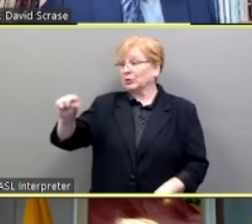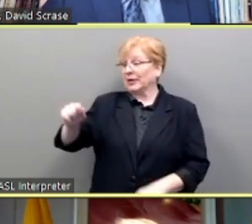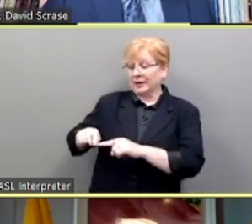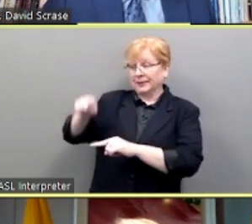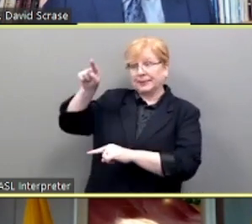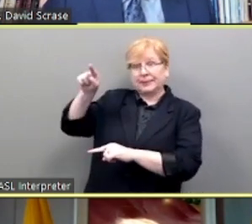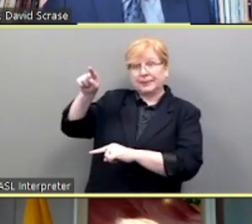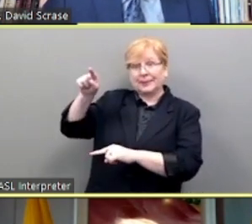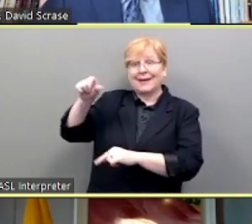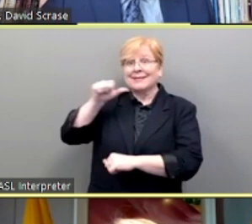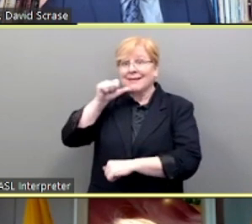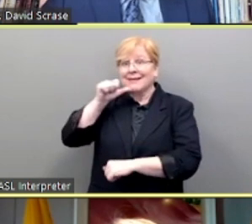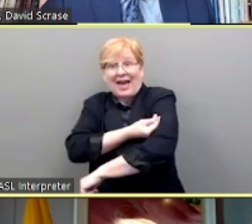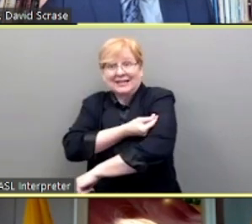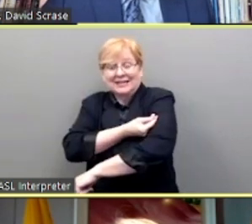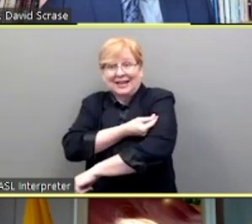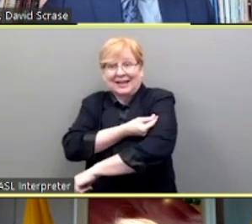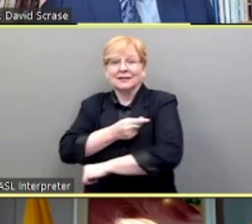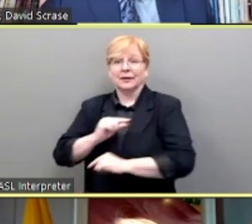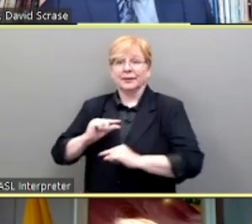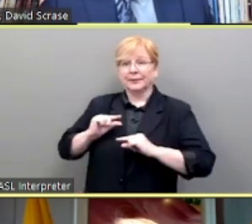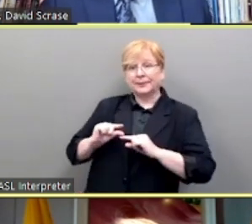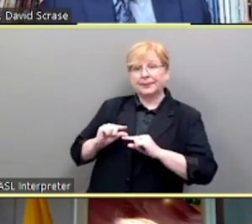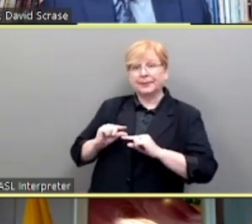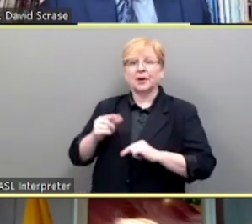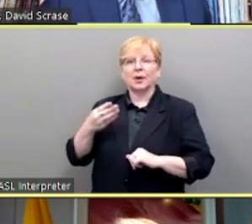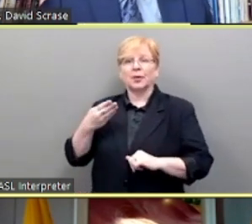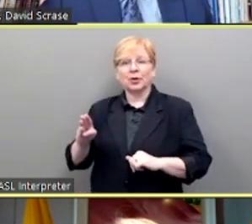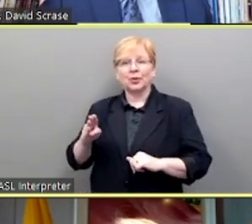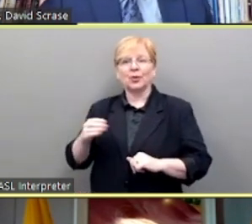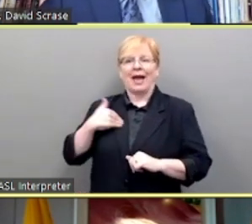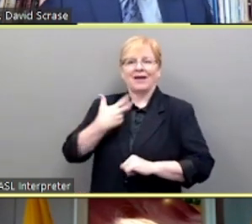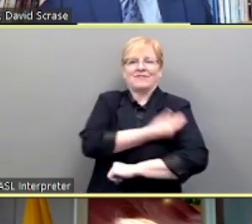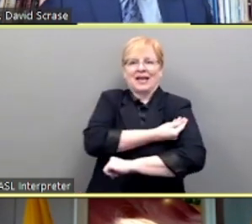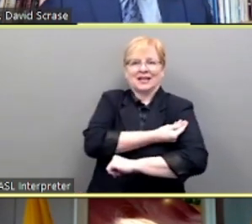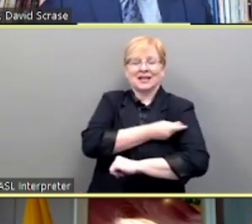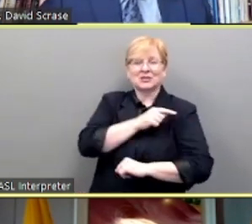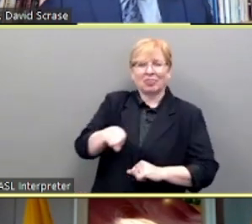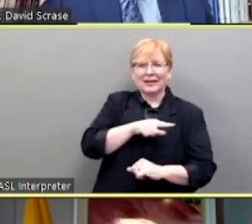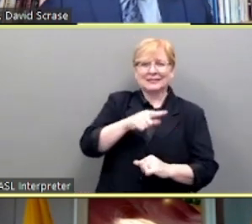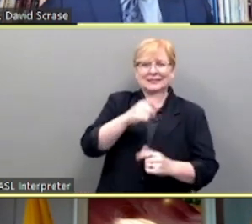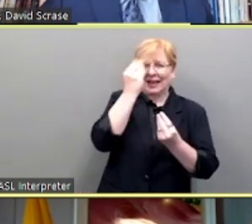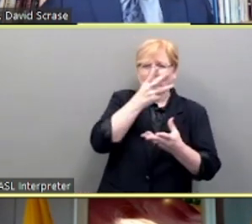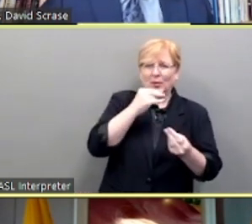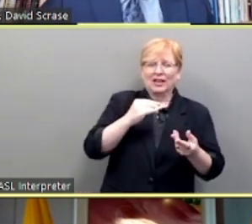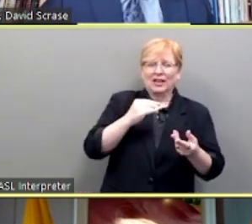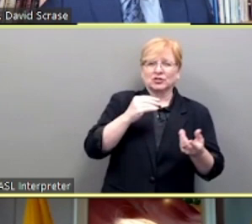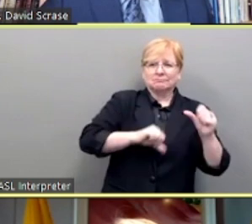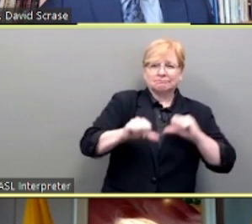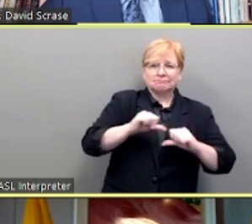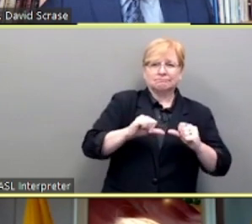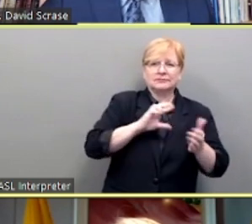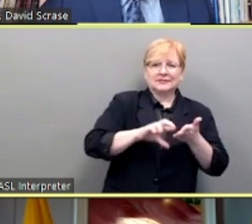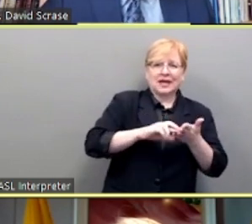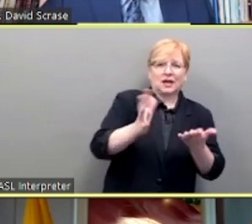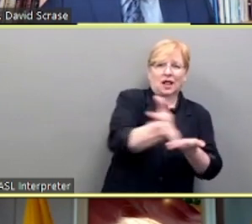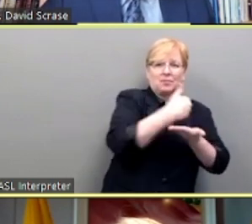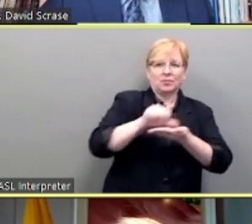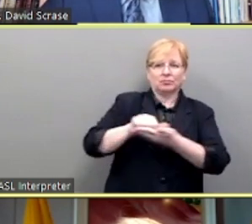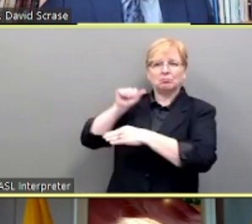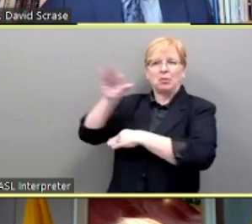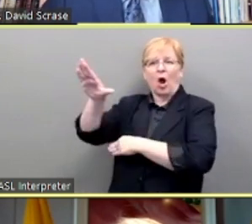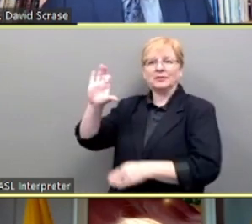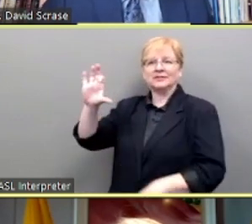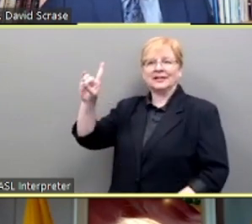participating in that study. We're sending our data to the CDC with 11 other states, and we're getting better and better data